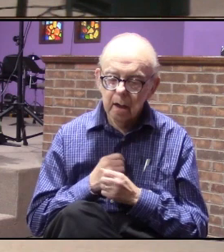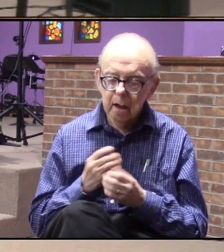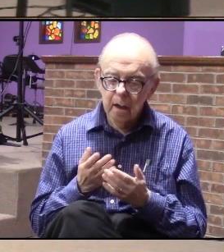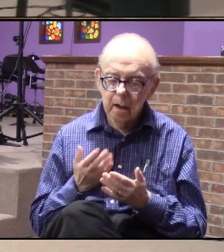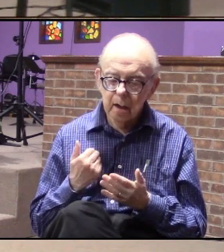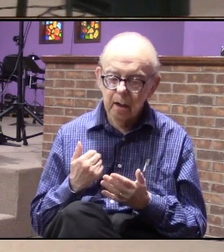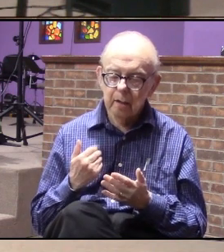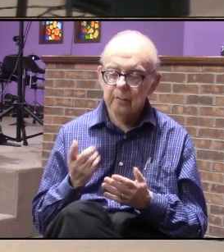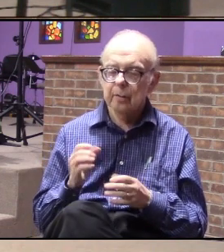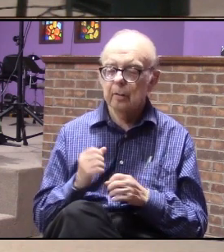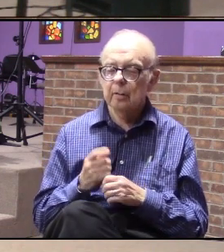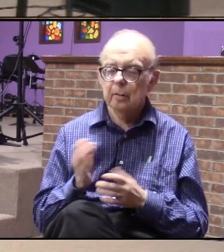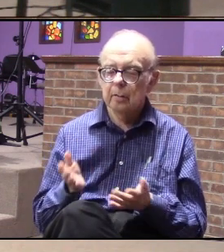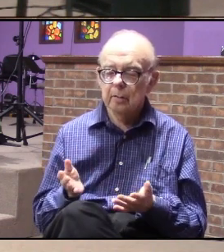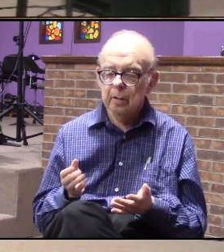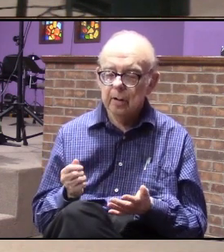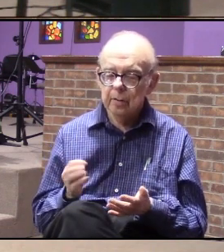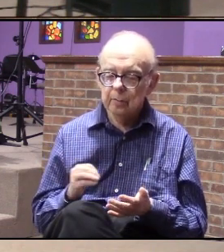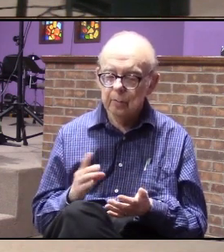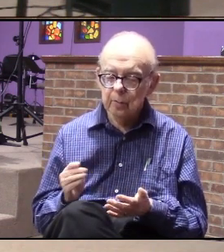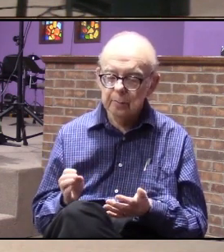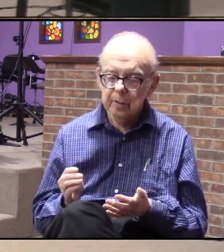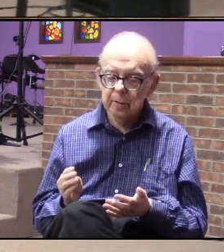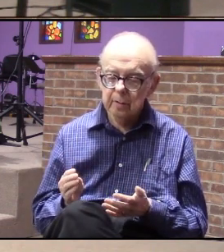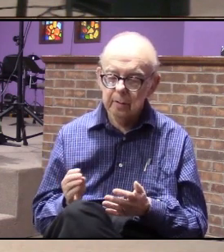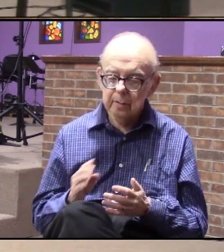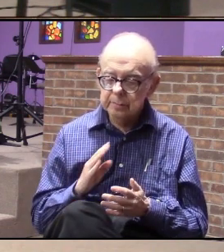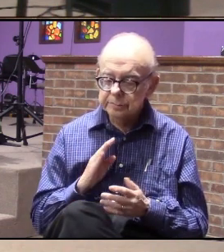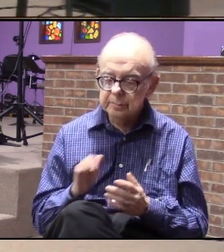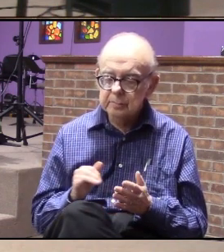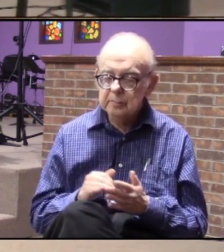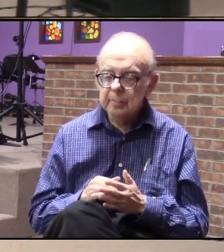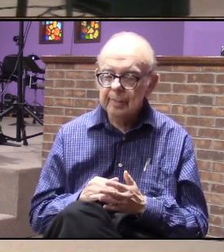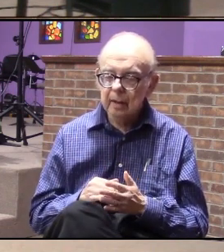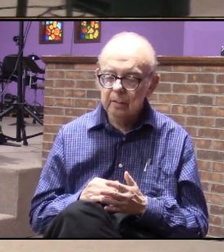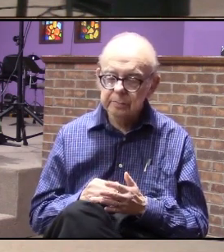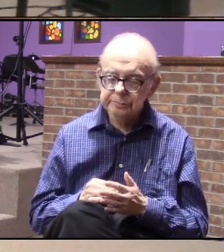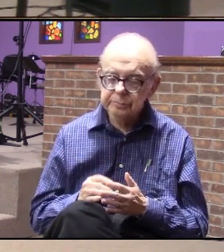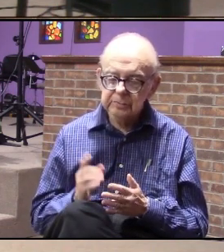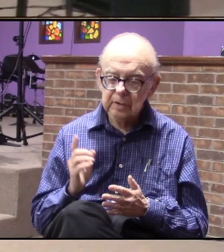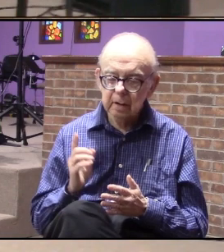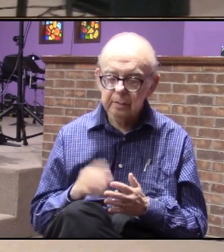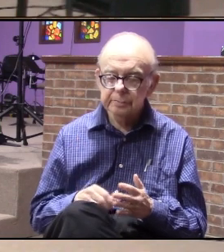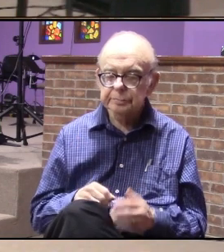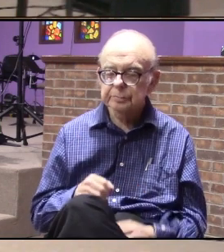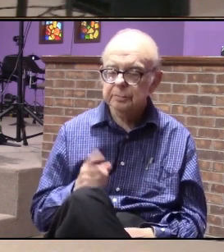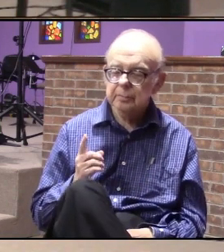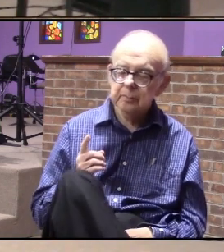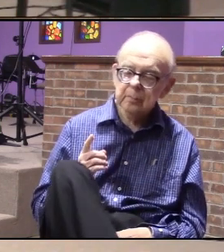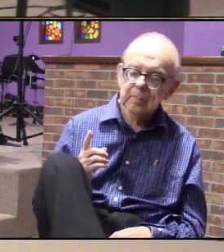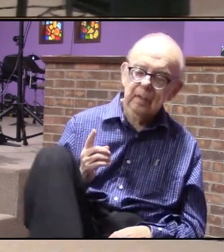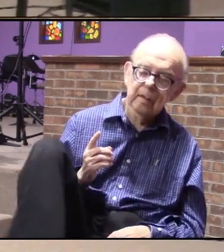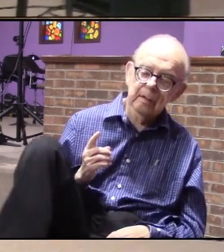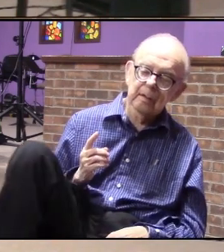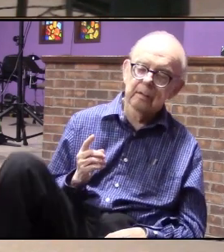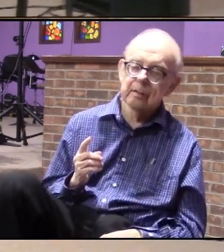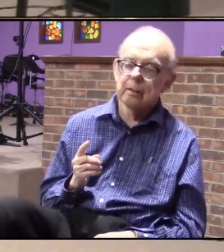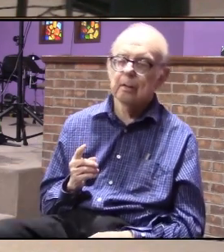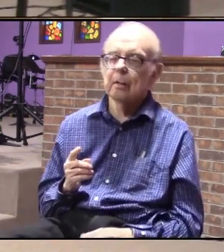before you were created in the womb. And he talks about that. And so what we need to understand is